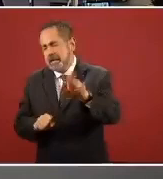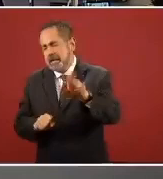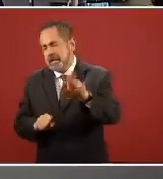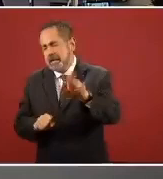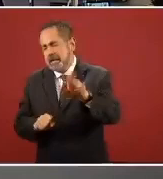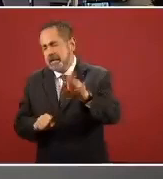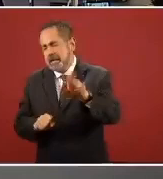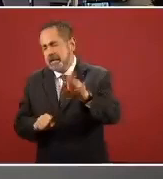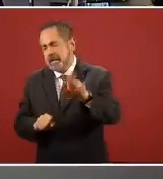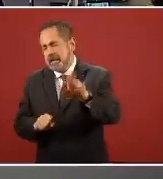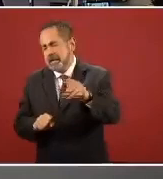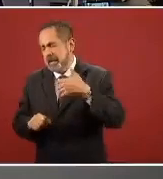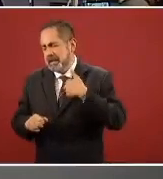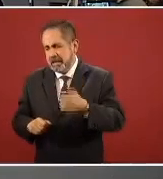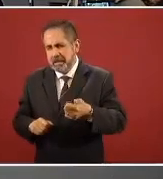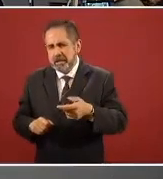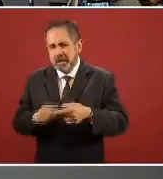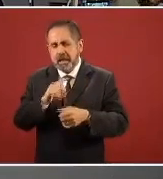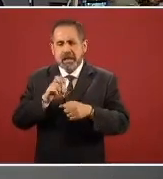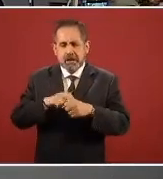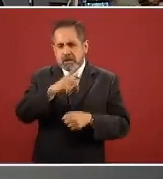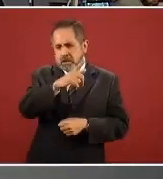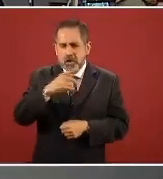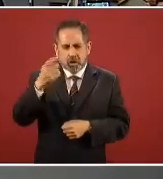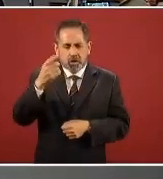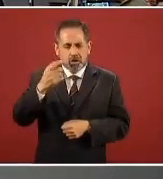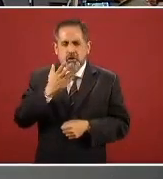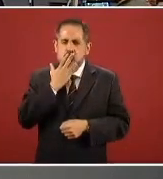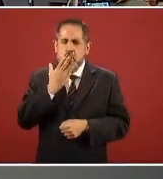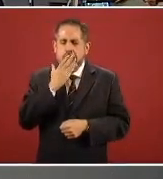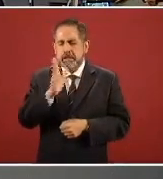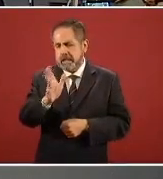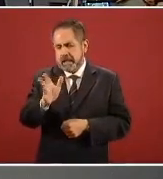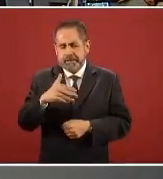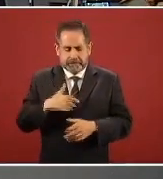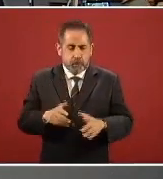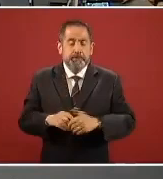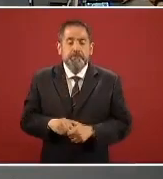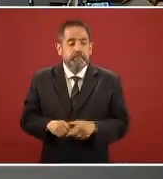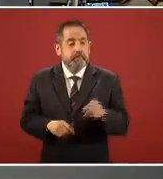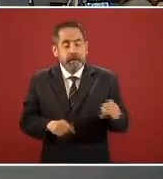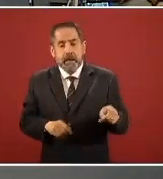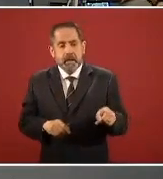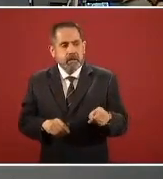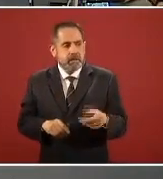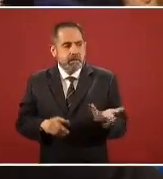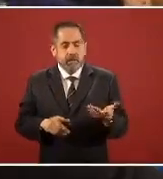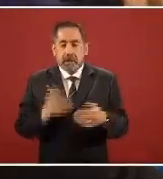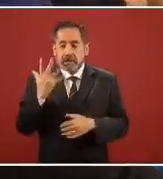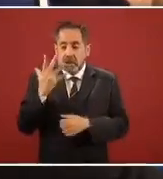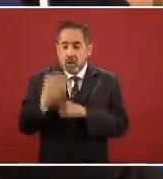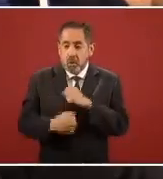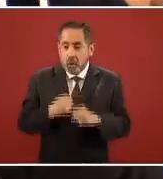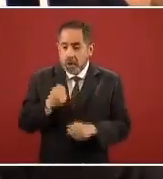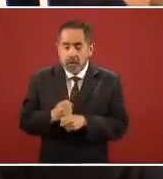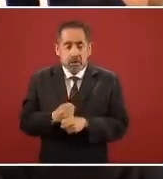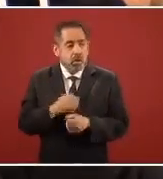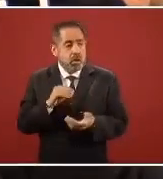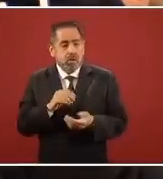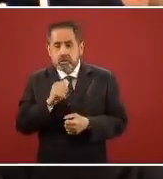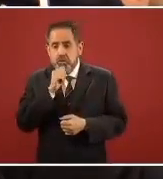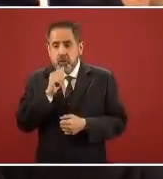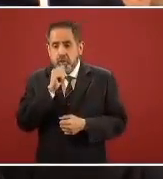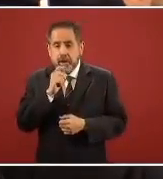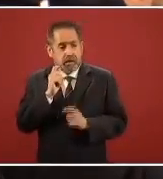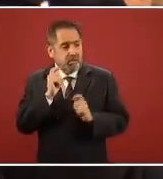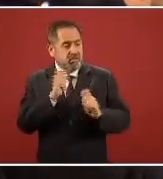ill refute. Sonora, que por cierto, allí no se ha podido hacer, ya van cinco años y no se le ha podido fincar